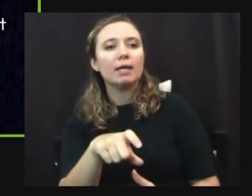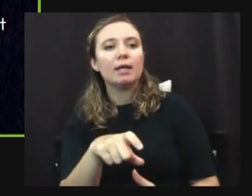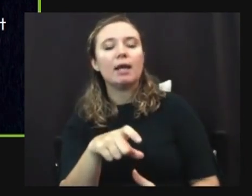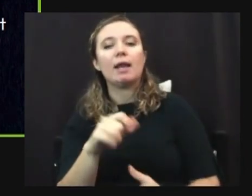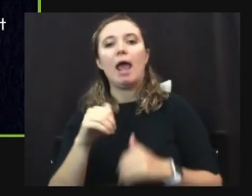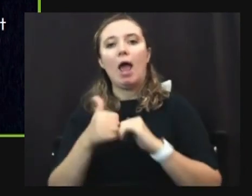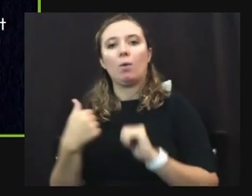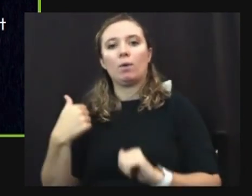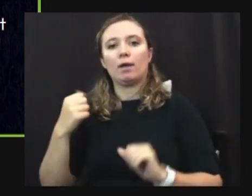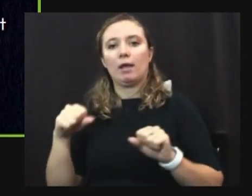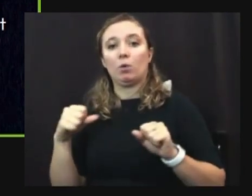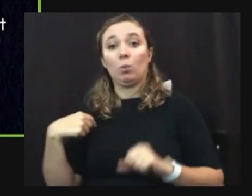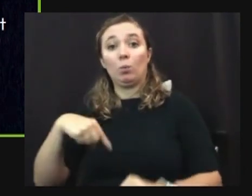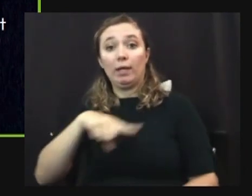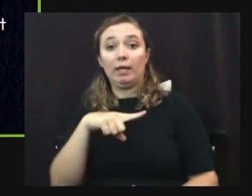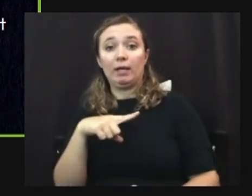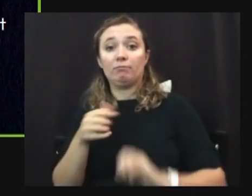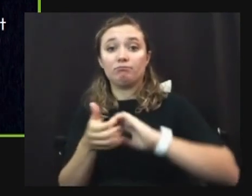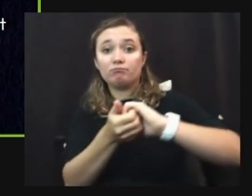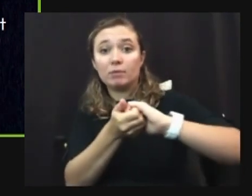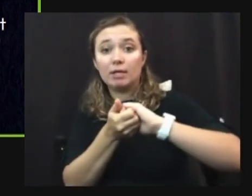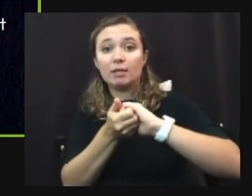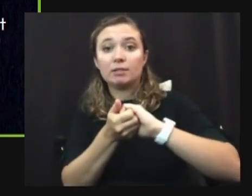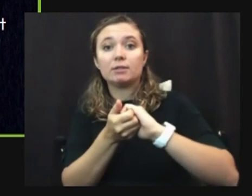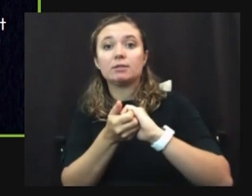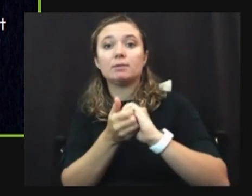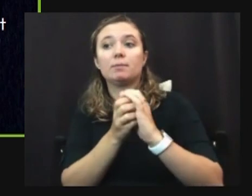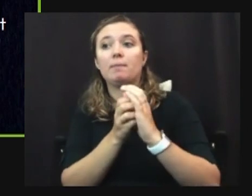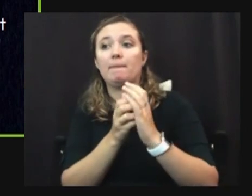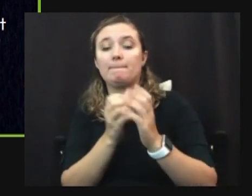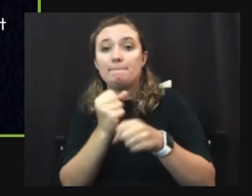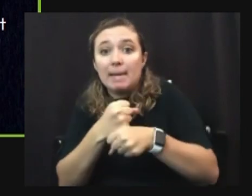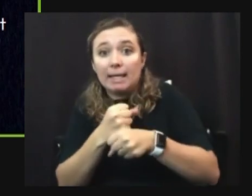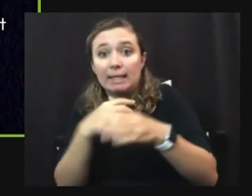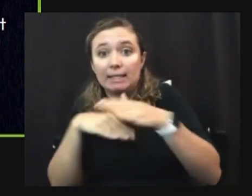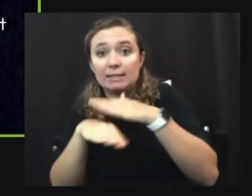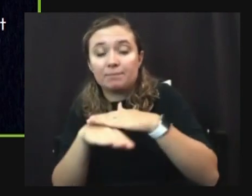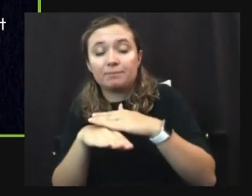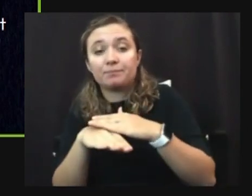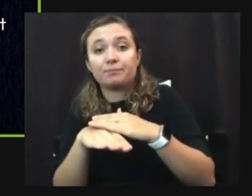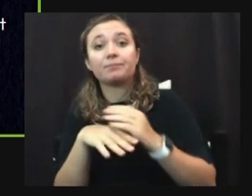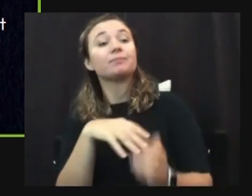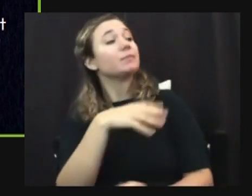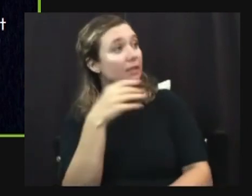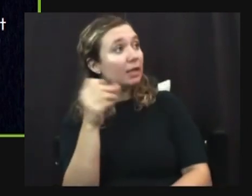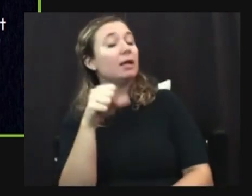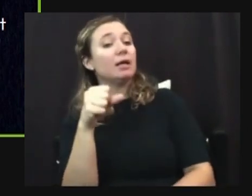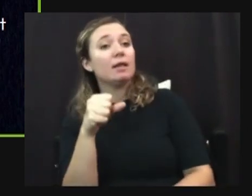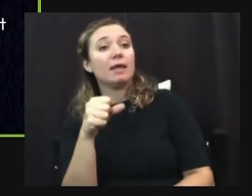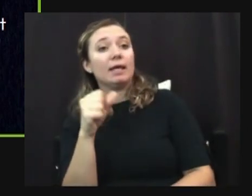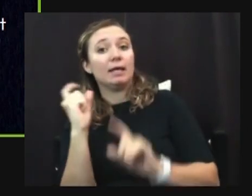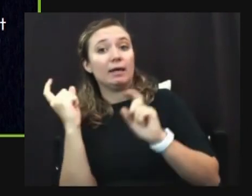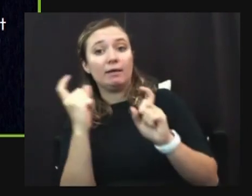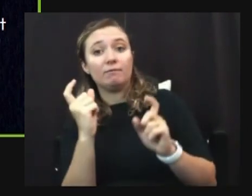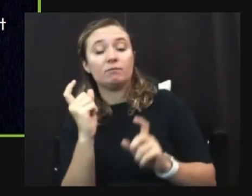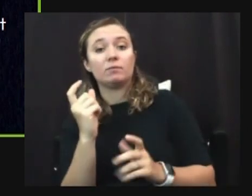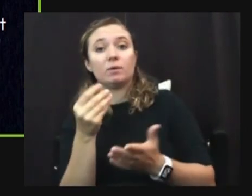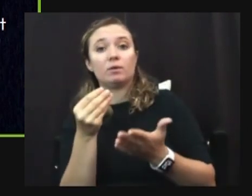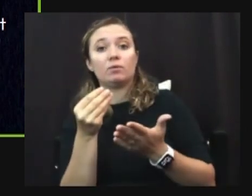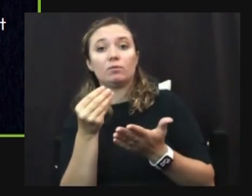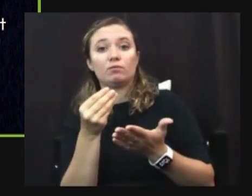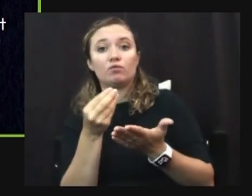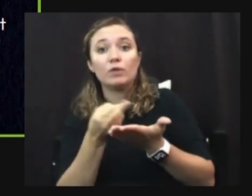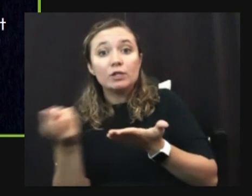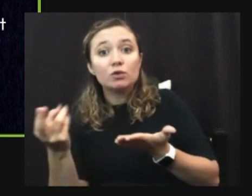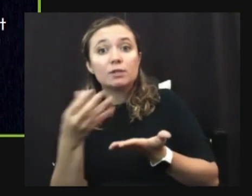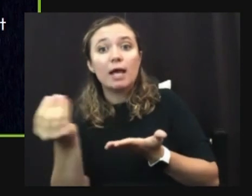can do that? And then they poured all of their privilege and support and resources into making it happen.